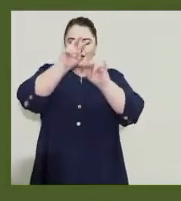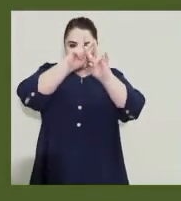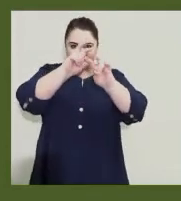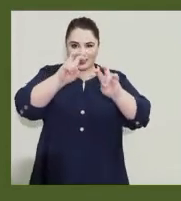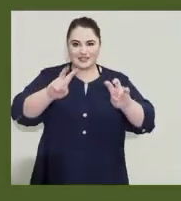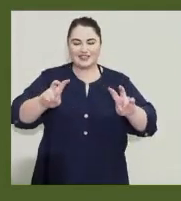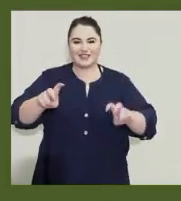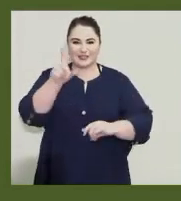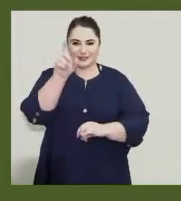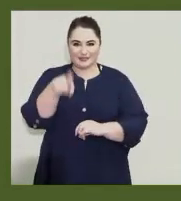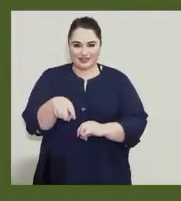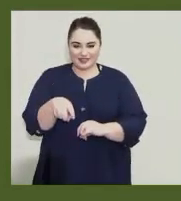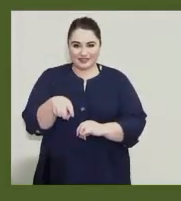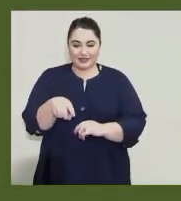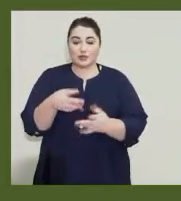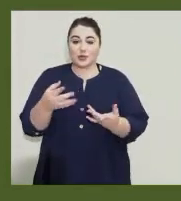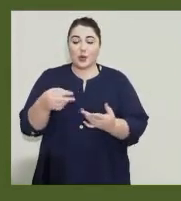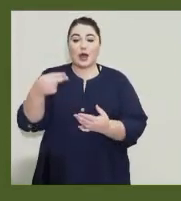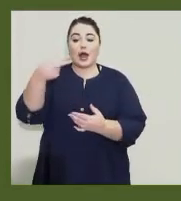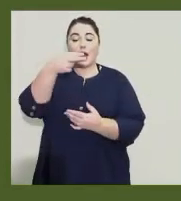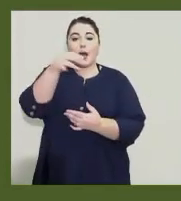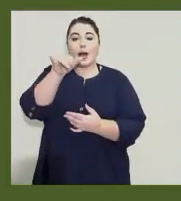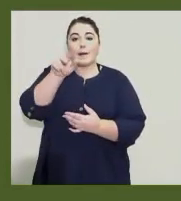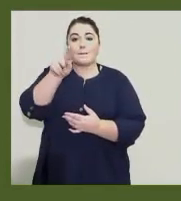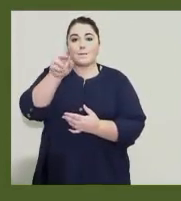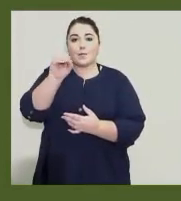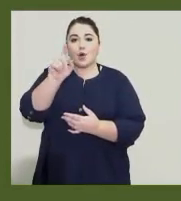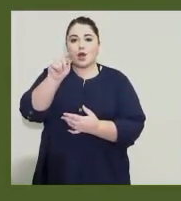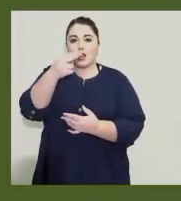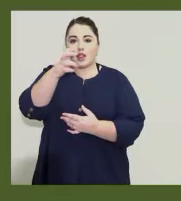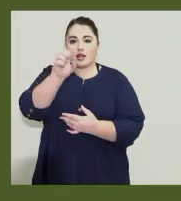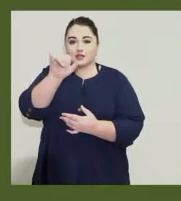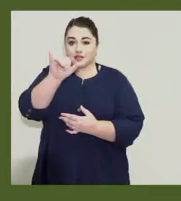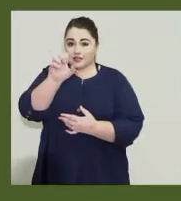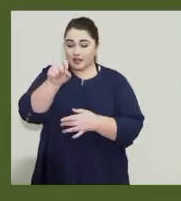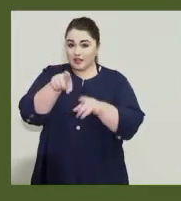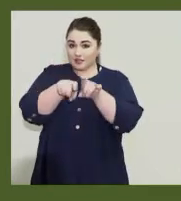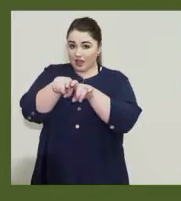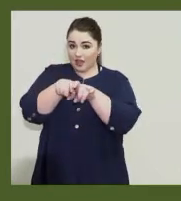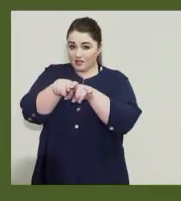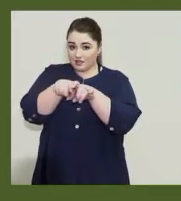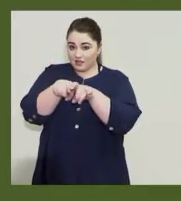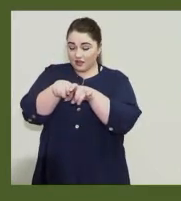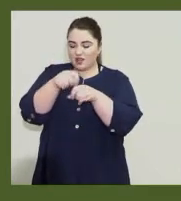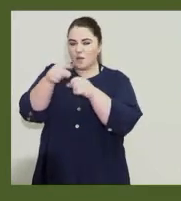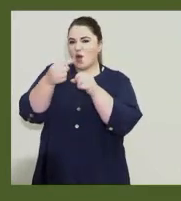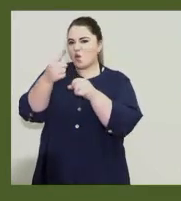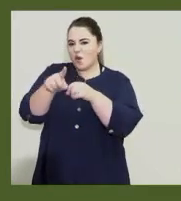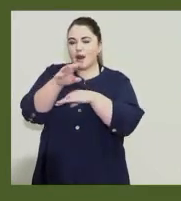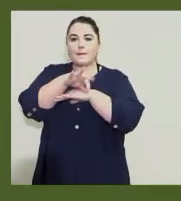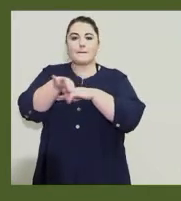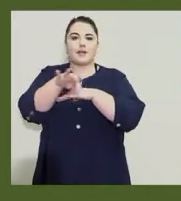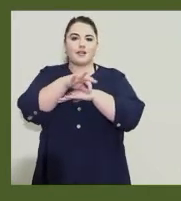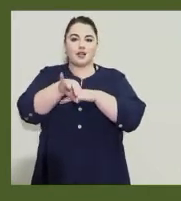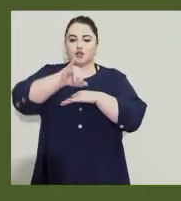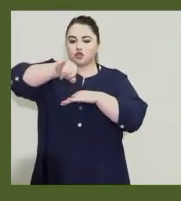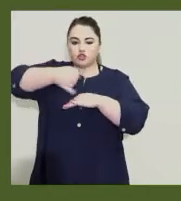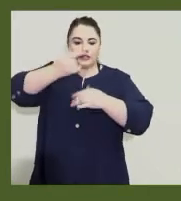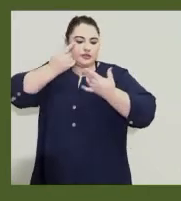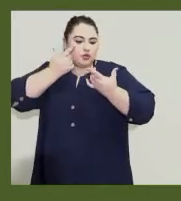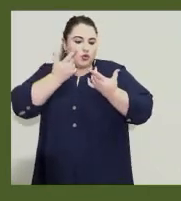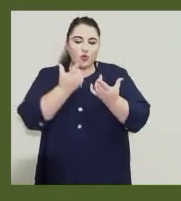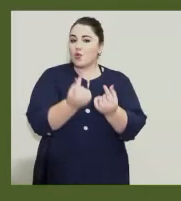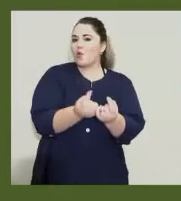investigation. So as part of hypothesis testing, it's all about planning, because you can't just jump into an